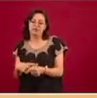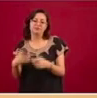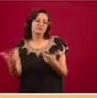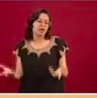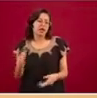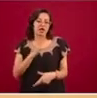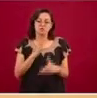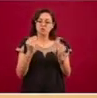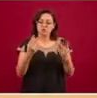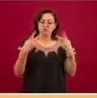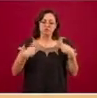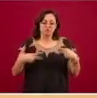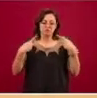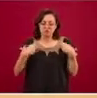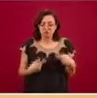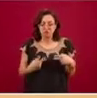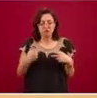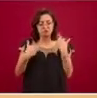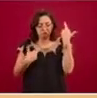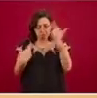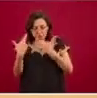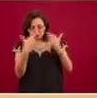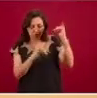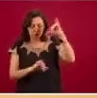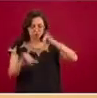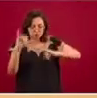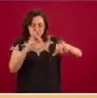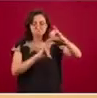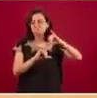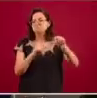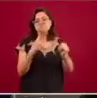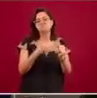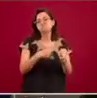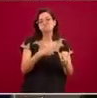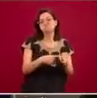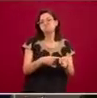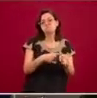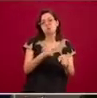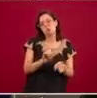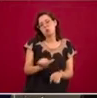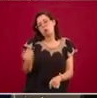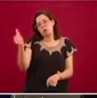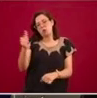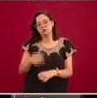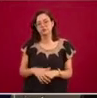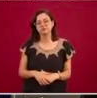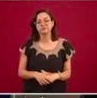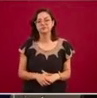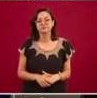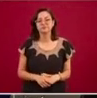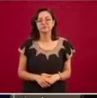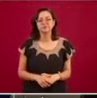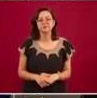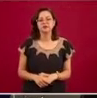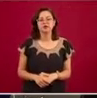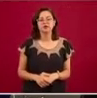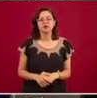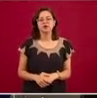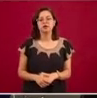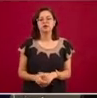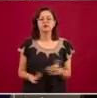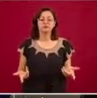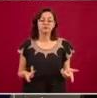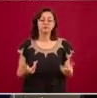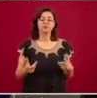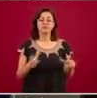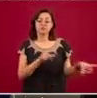is we have thousands of people who have ended up being negative, and